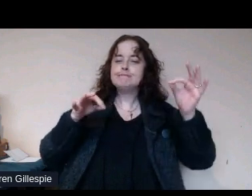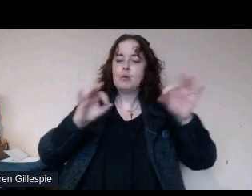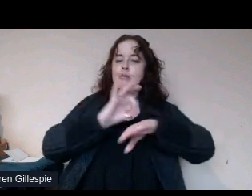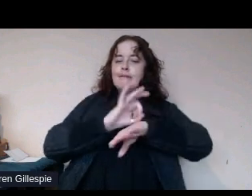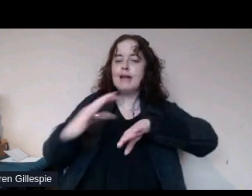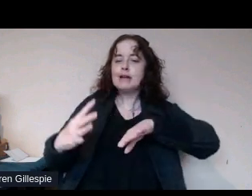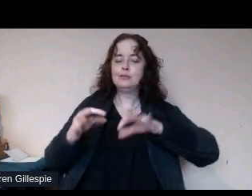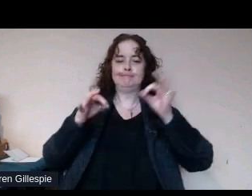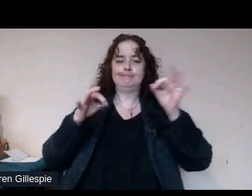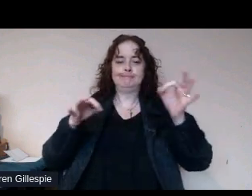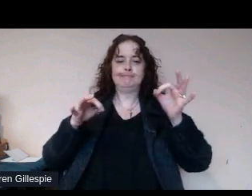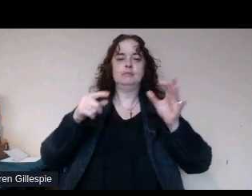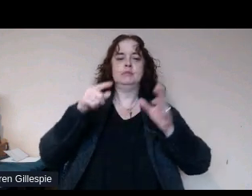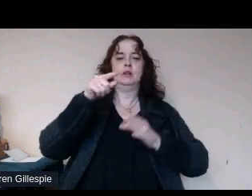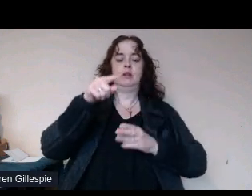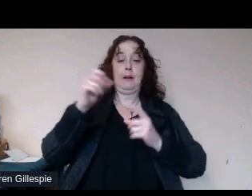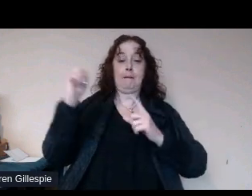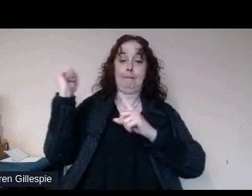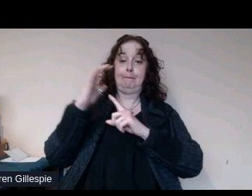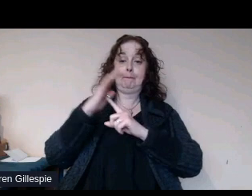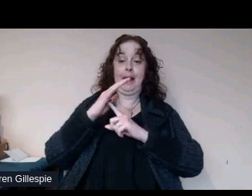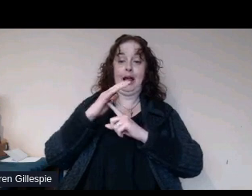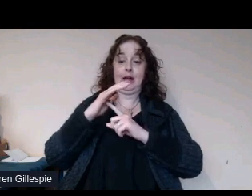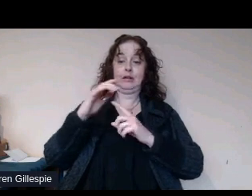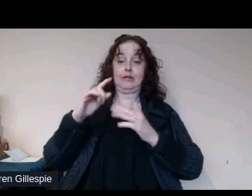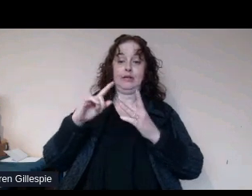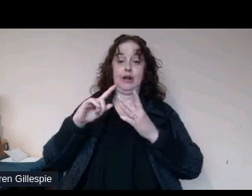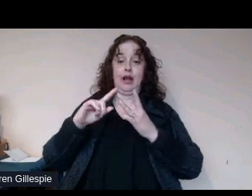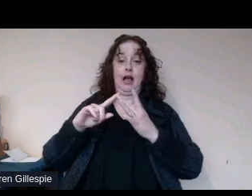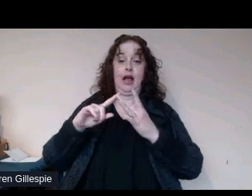major focus of IAAP.